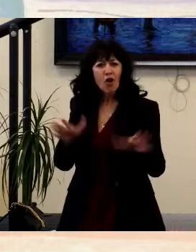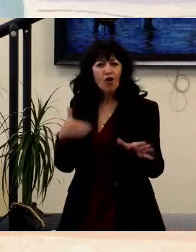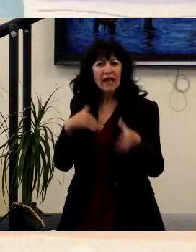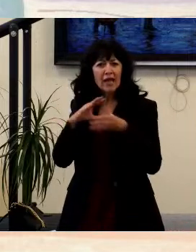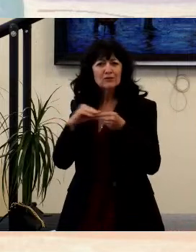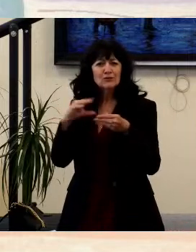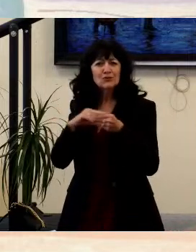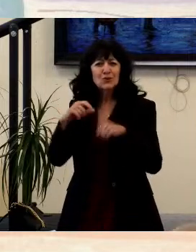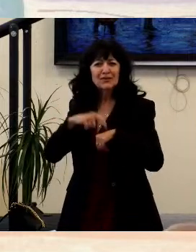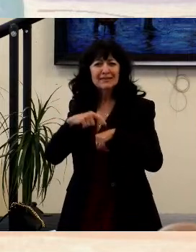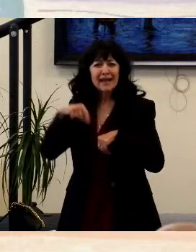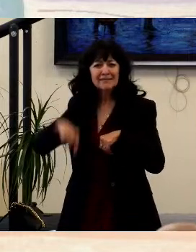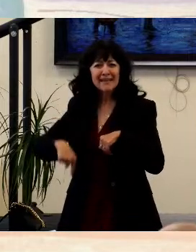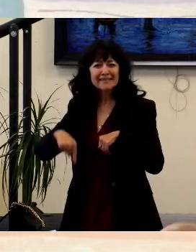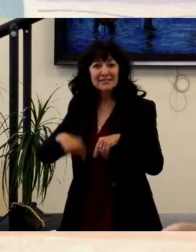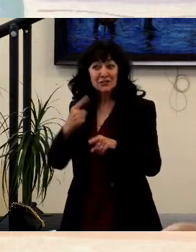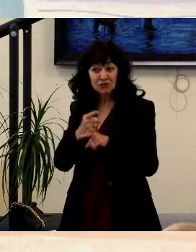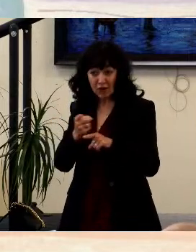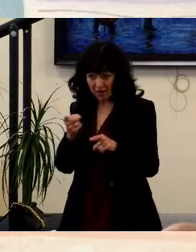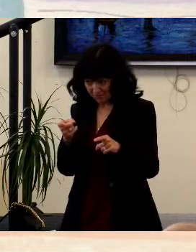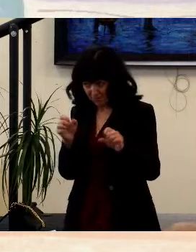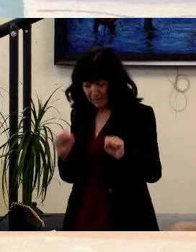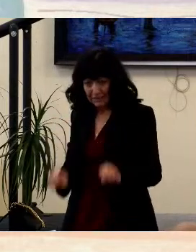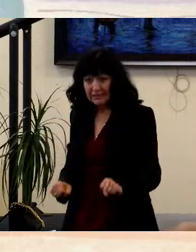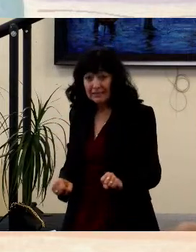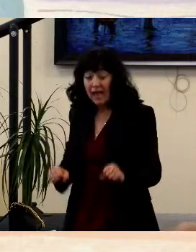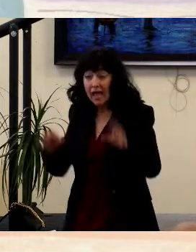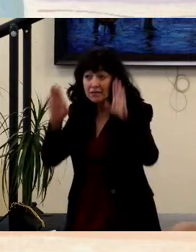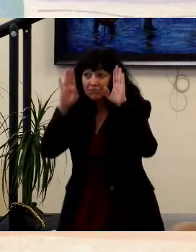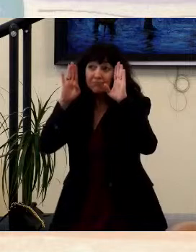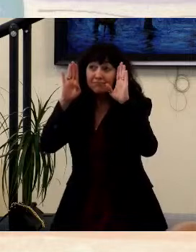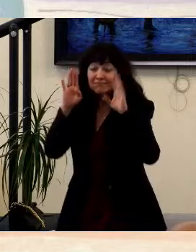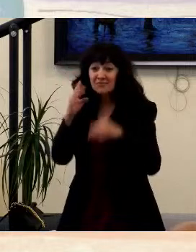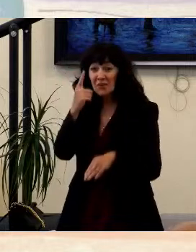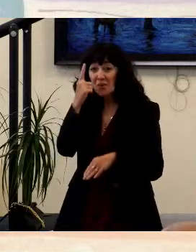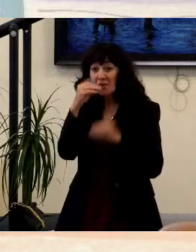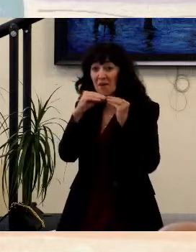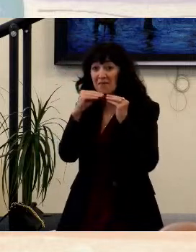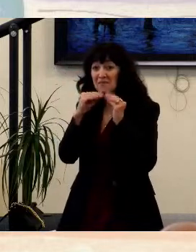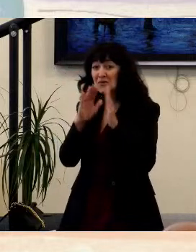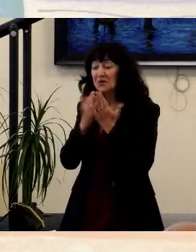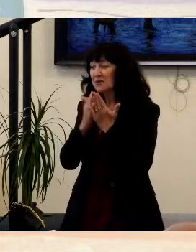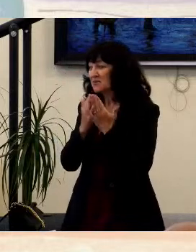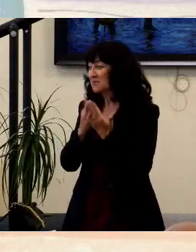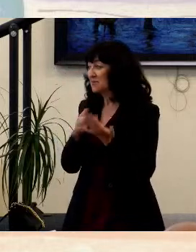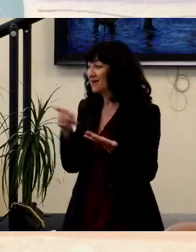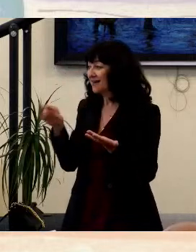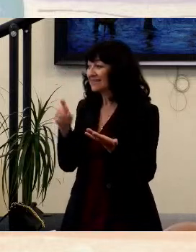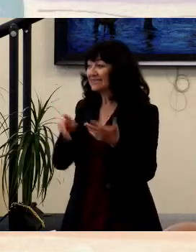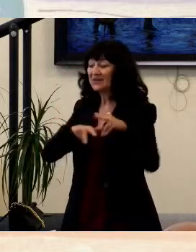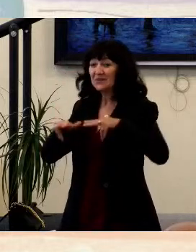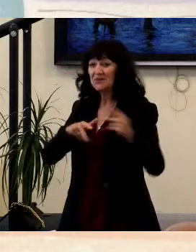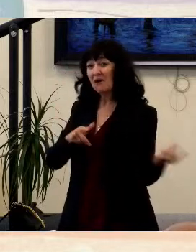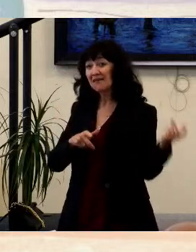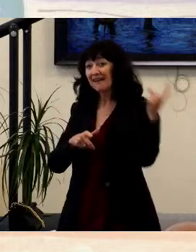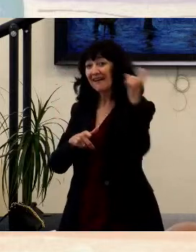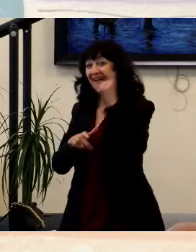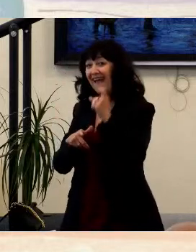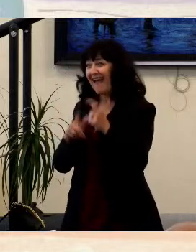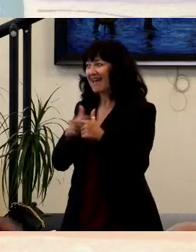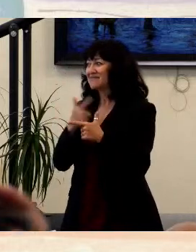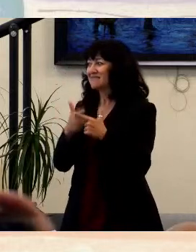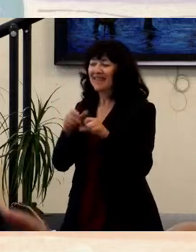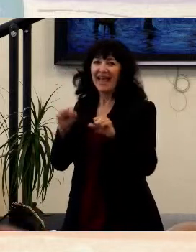right? So you up for one more book? I guess you kind of moved around because you had to walk upstairs, so maybe you'll be able to sit for a little